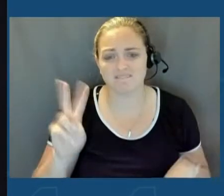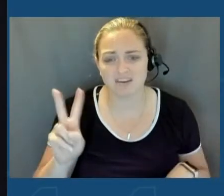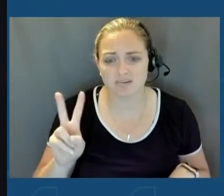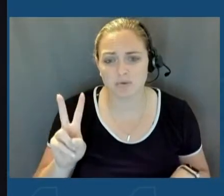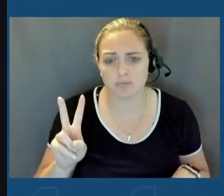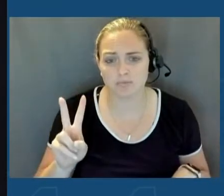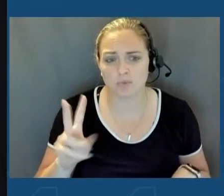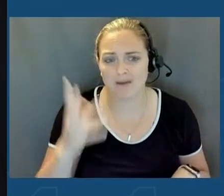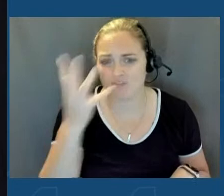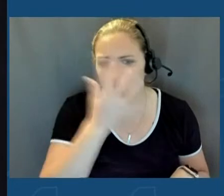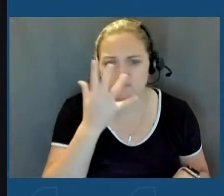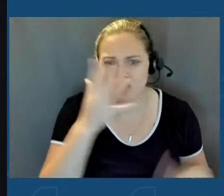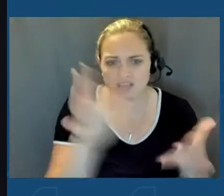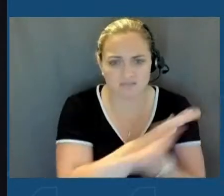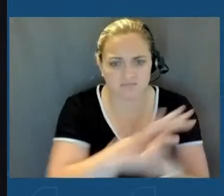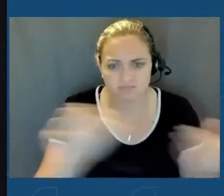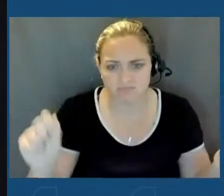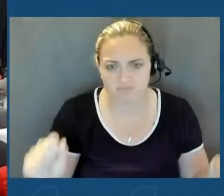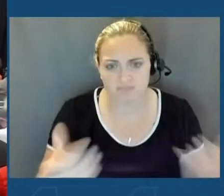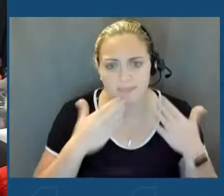face blown away. Thank you.